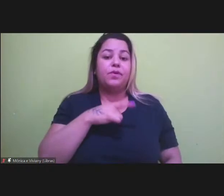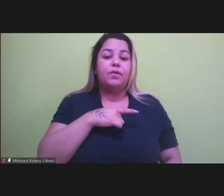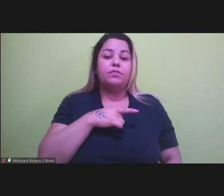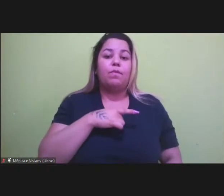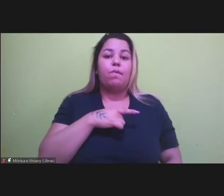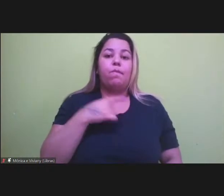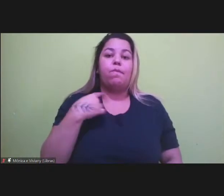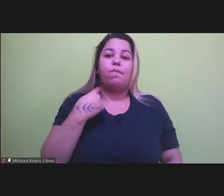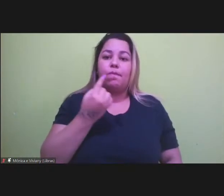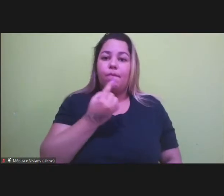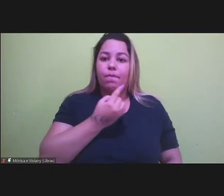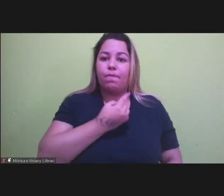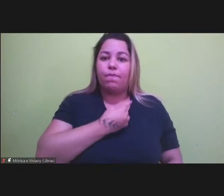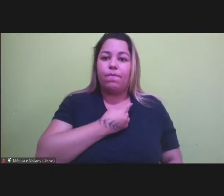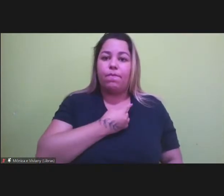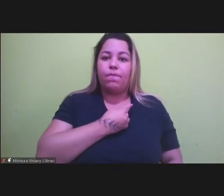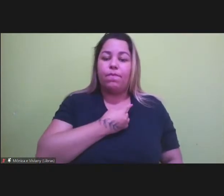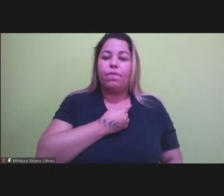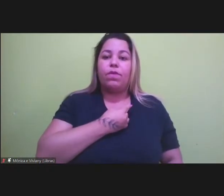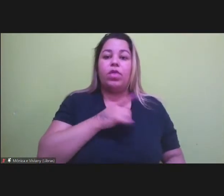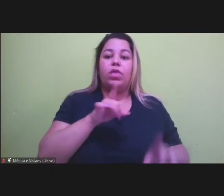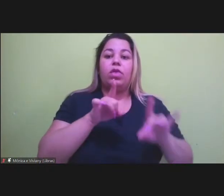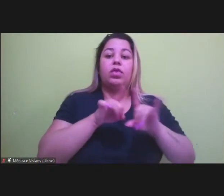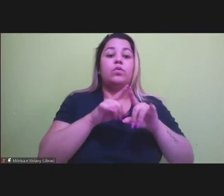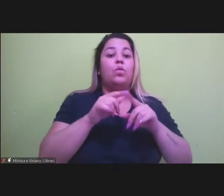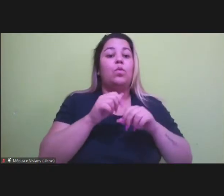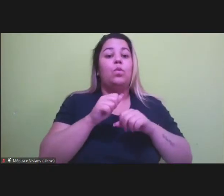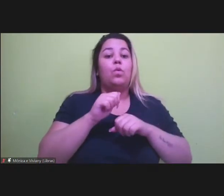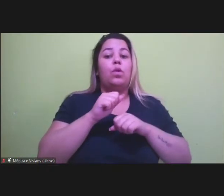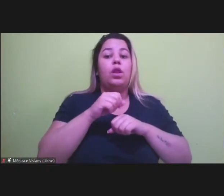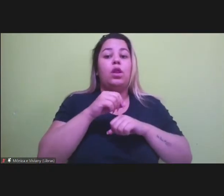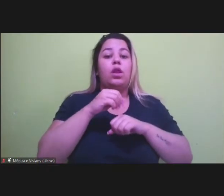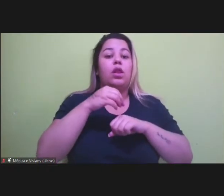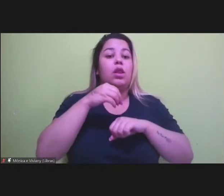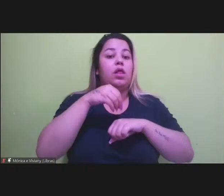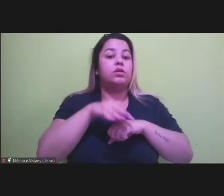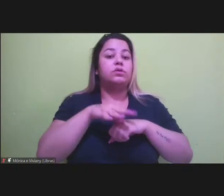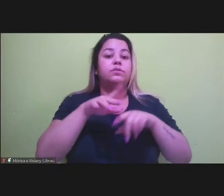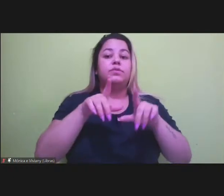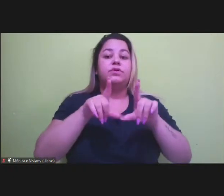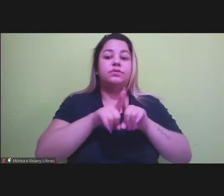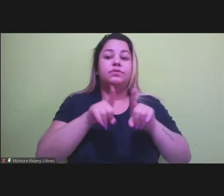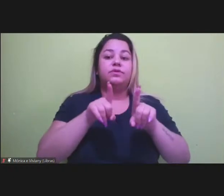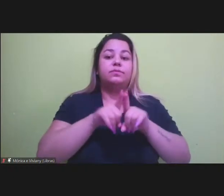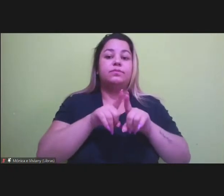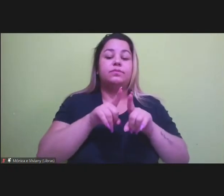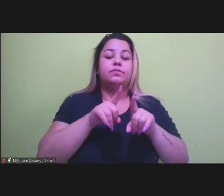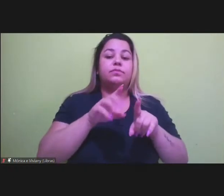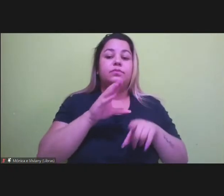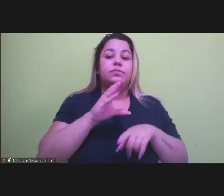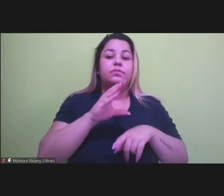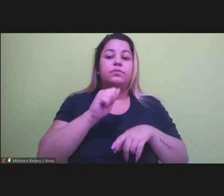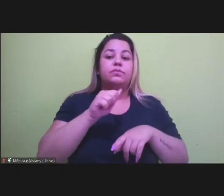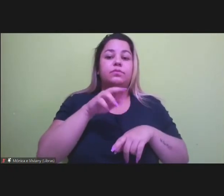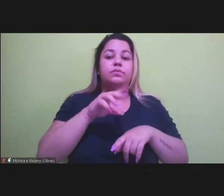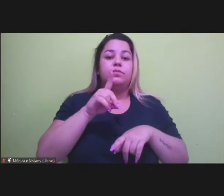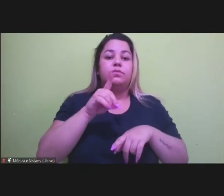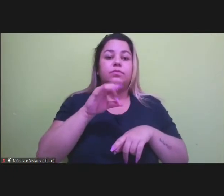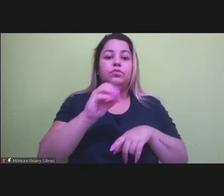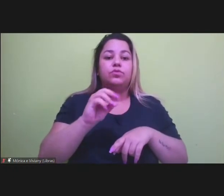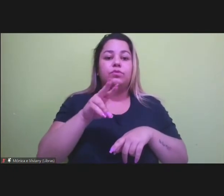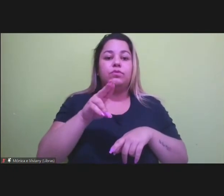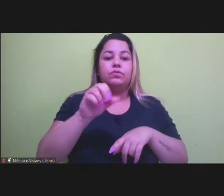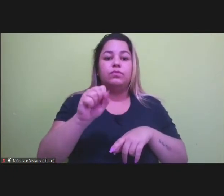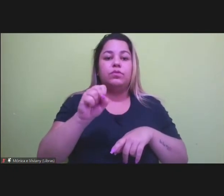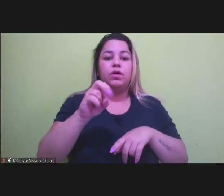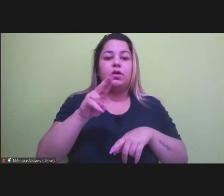have. I think we did the launch of the cardiovascular strategy in